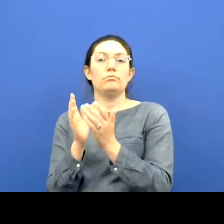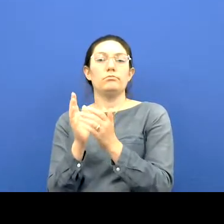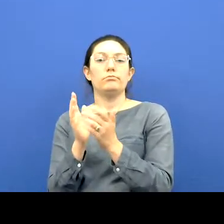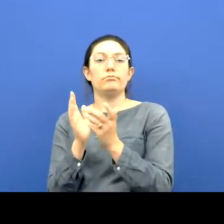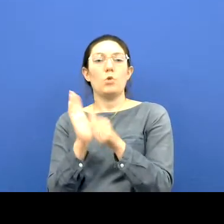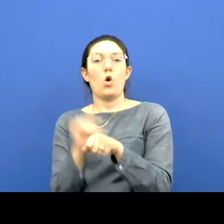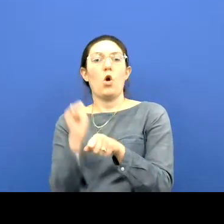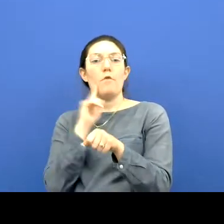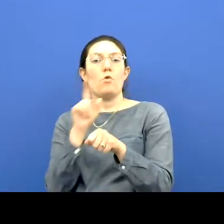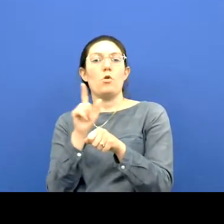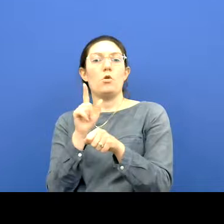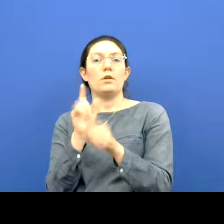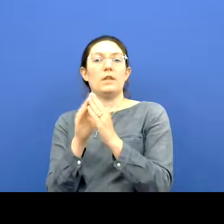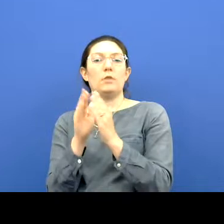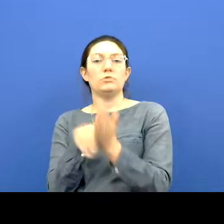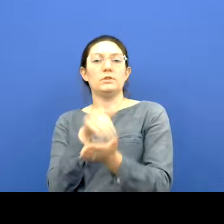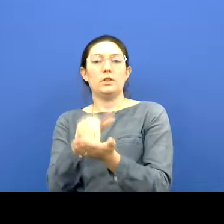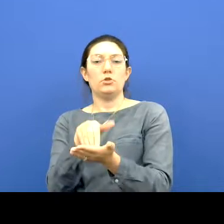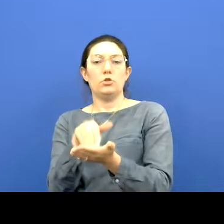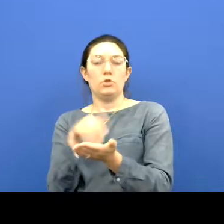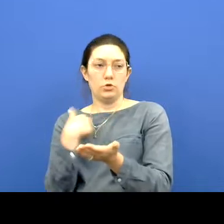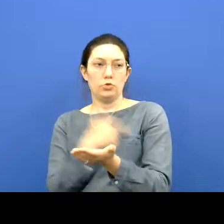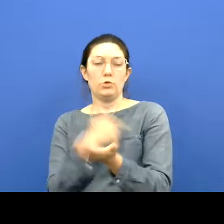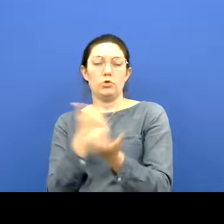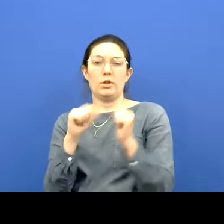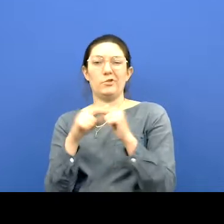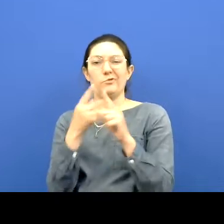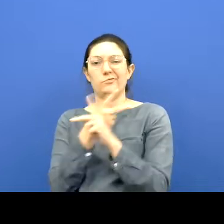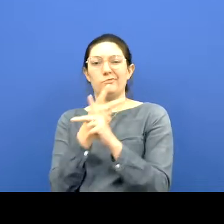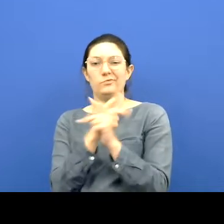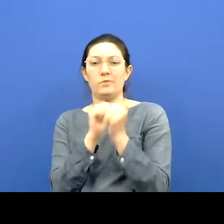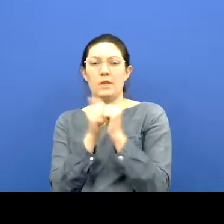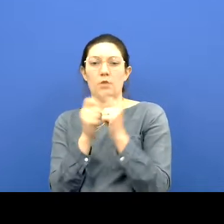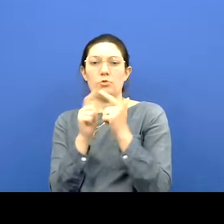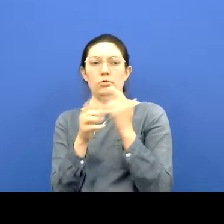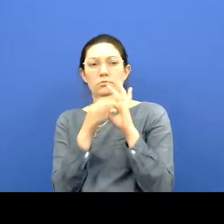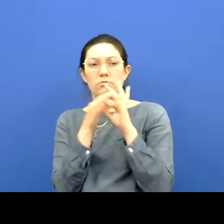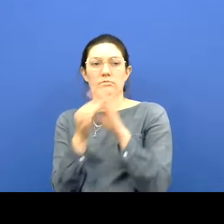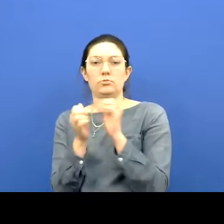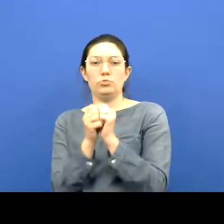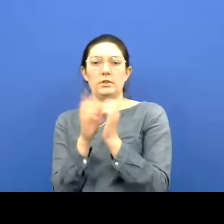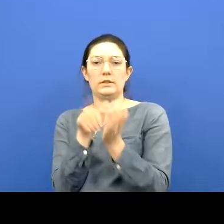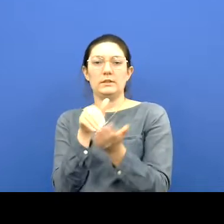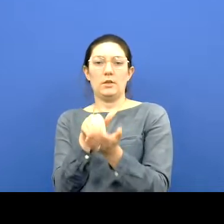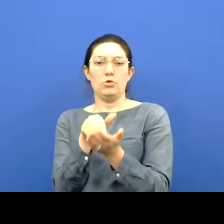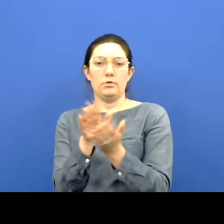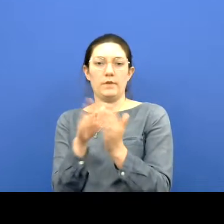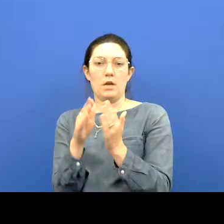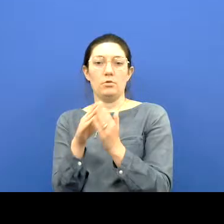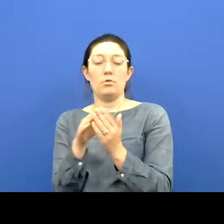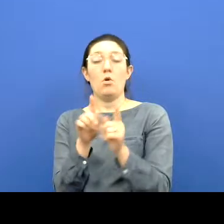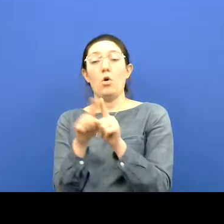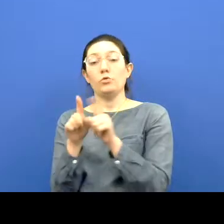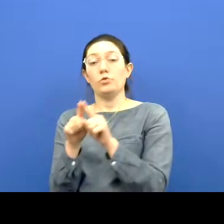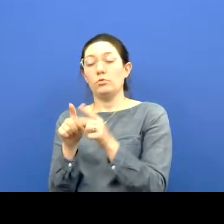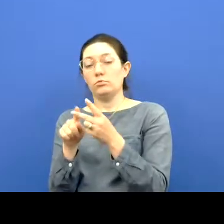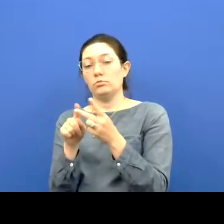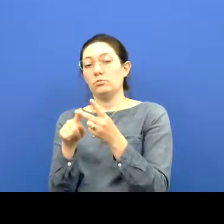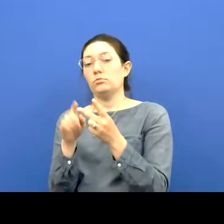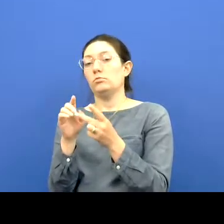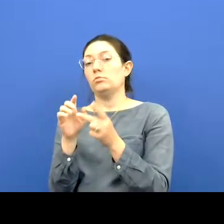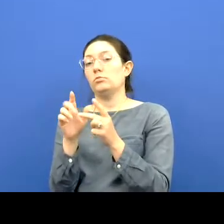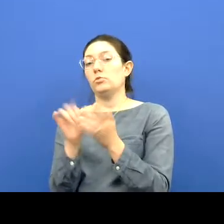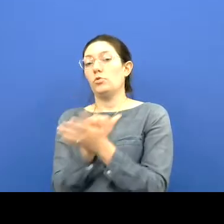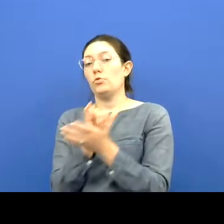the idea is to work some of this out. Related to that, I'm going after a New York Bricks grant. This was